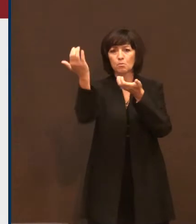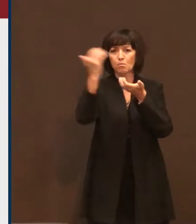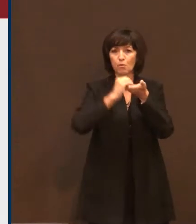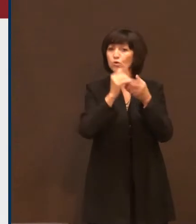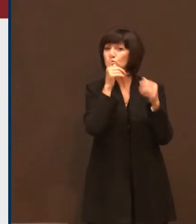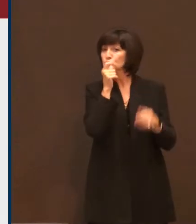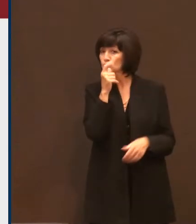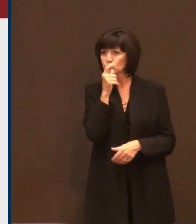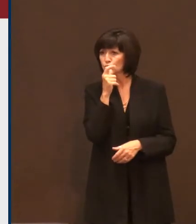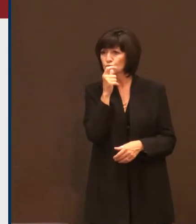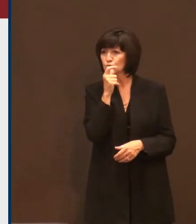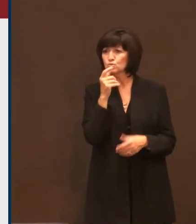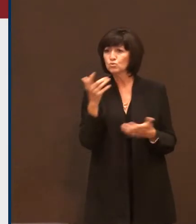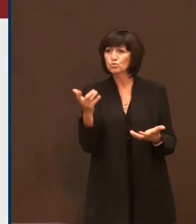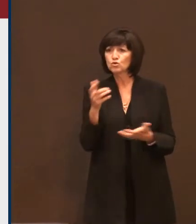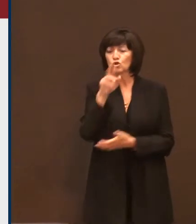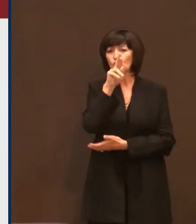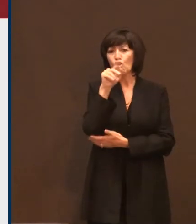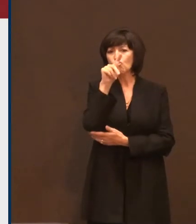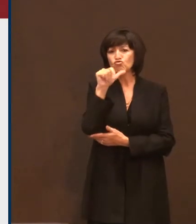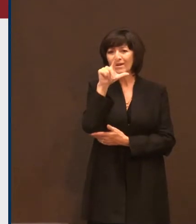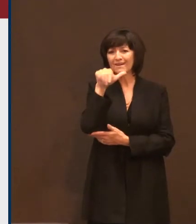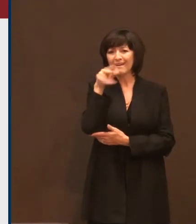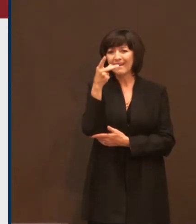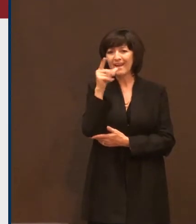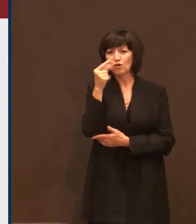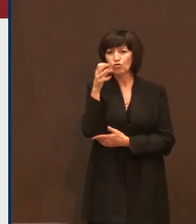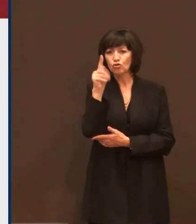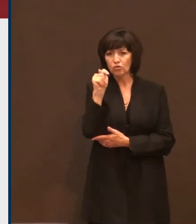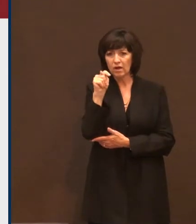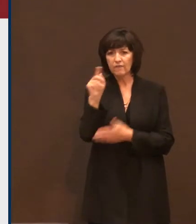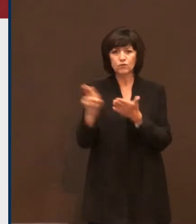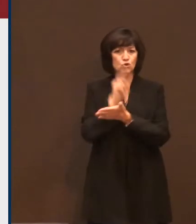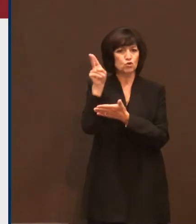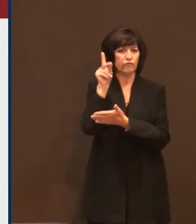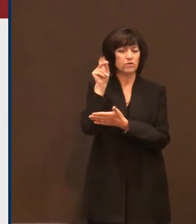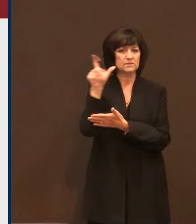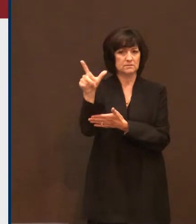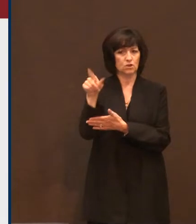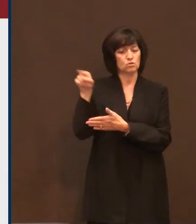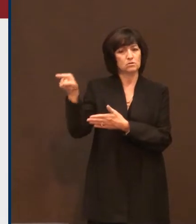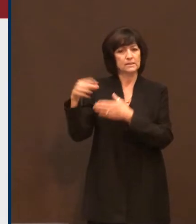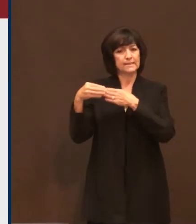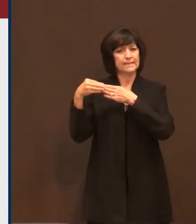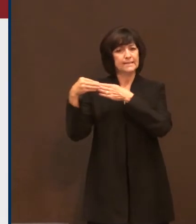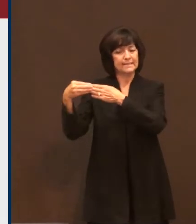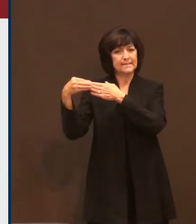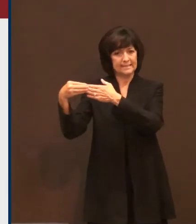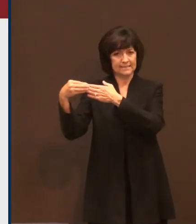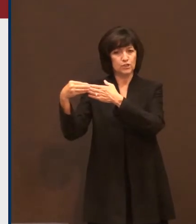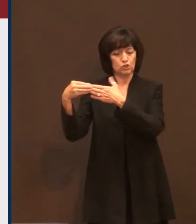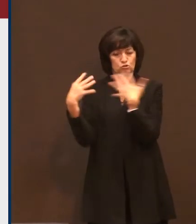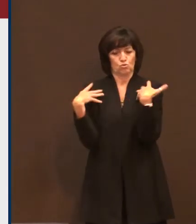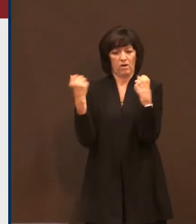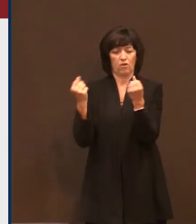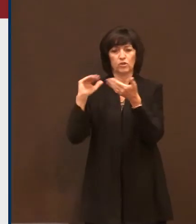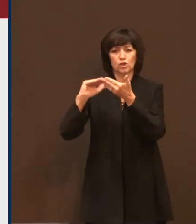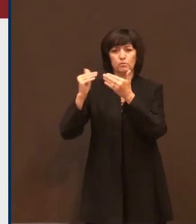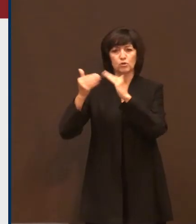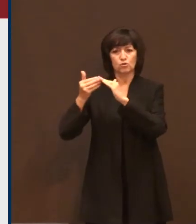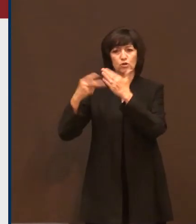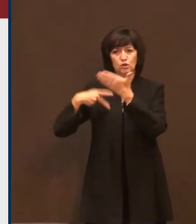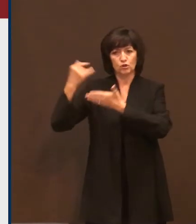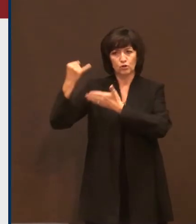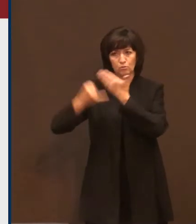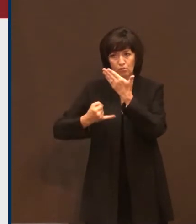include Rita Landgraf at the University of Delaware, who leads the Partnership for Healthy Communities,